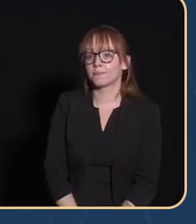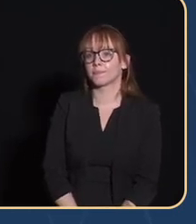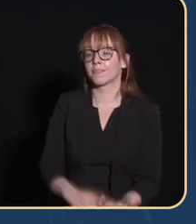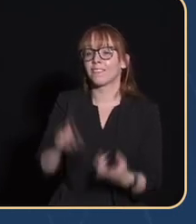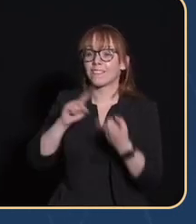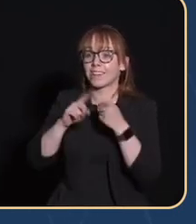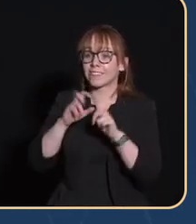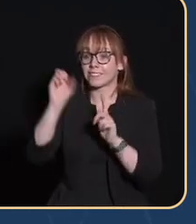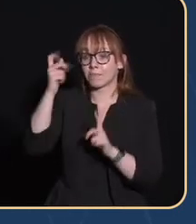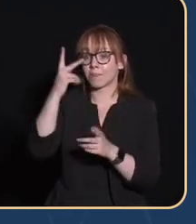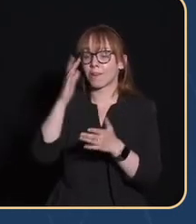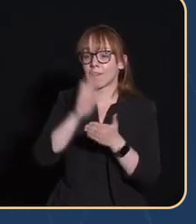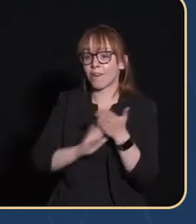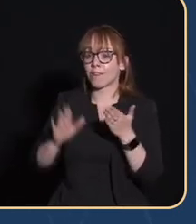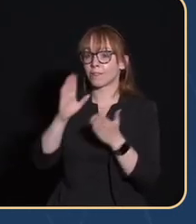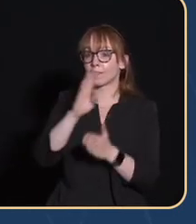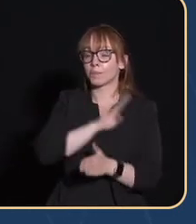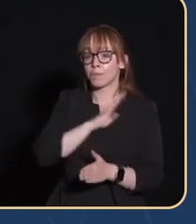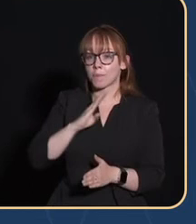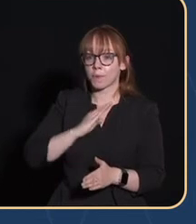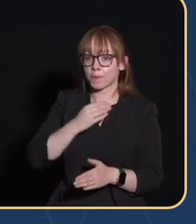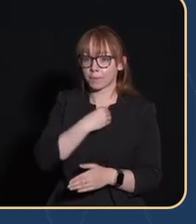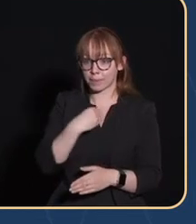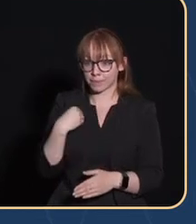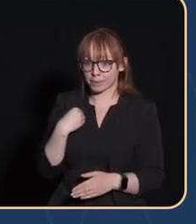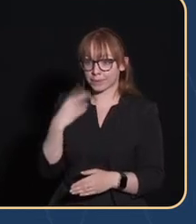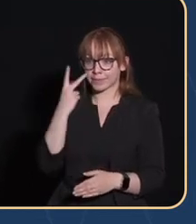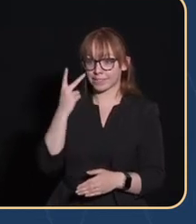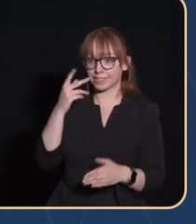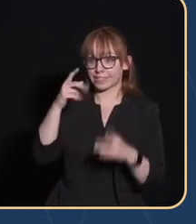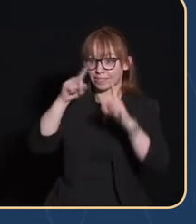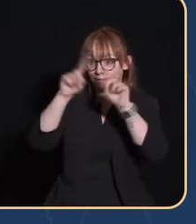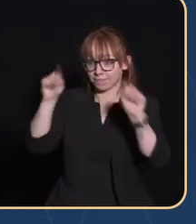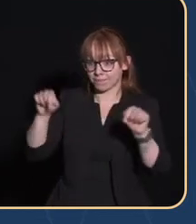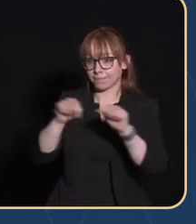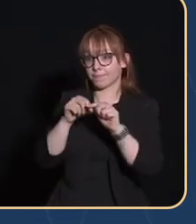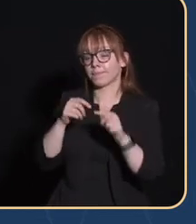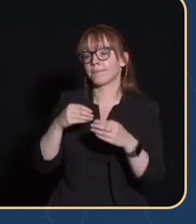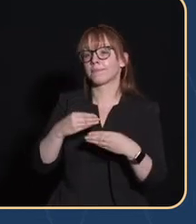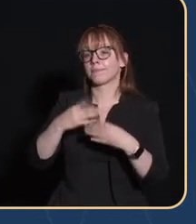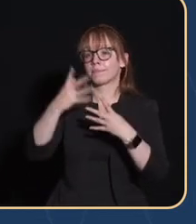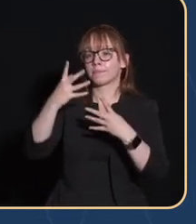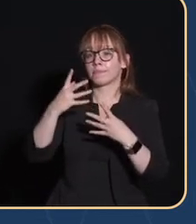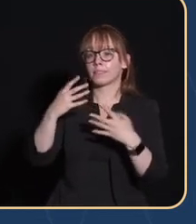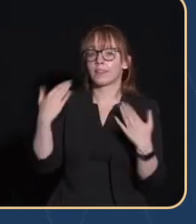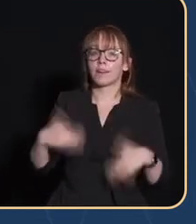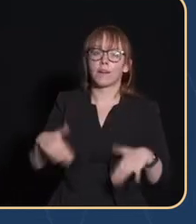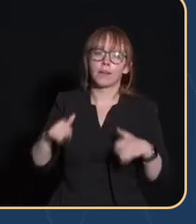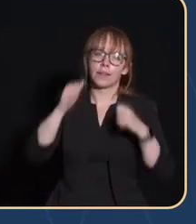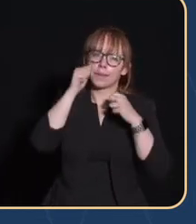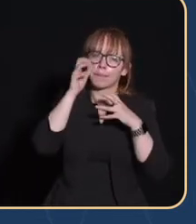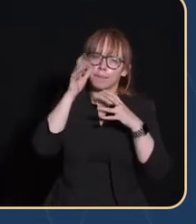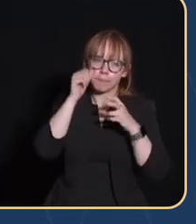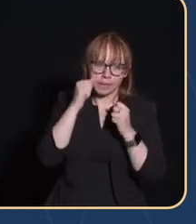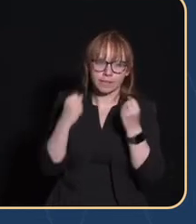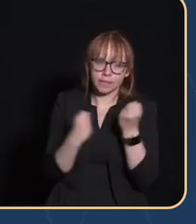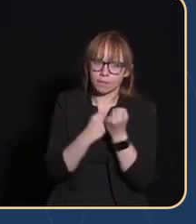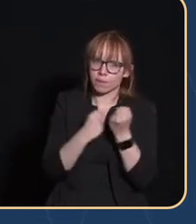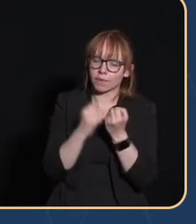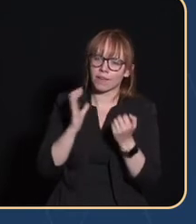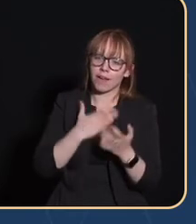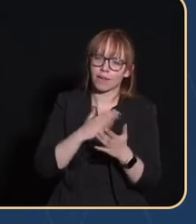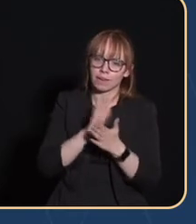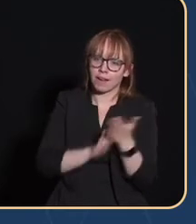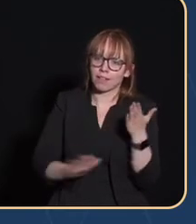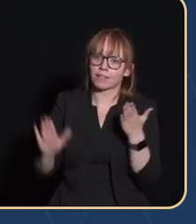of St. Paul College board members, as you can see on your screen, have been steadfast ambassadors of the college. I like